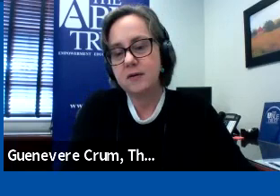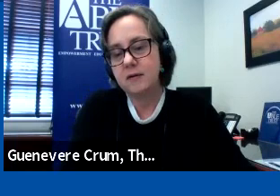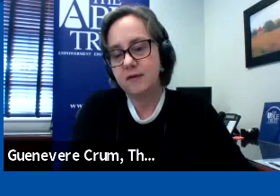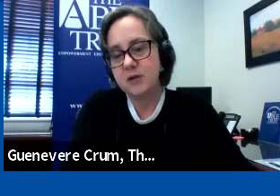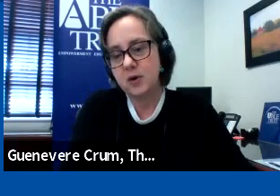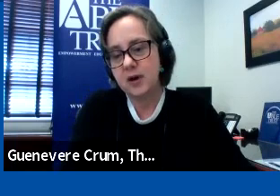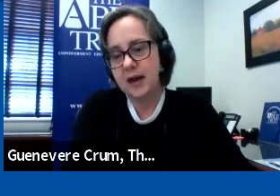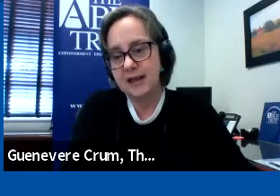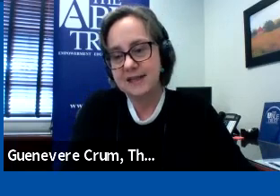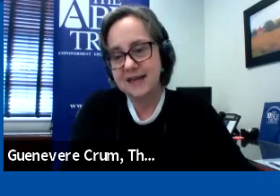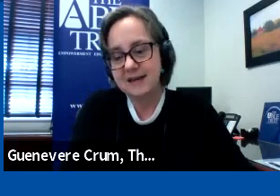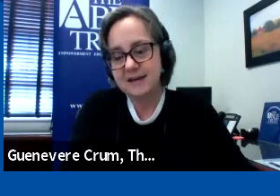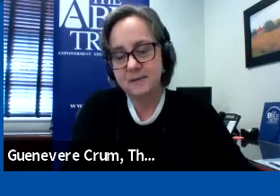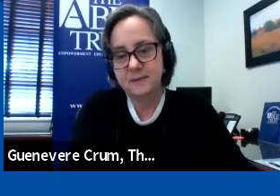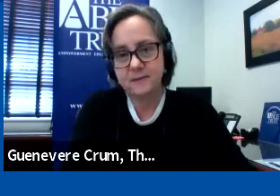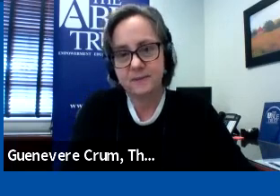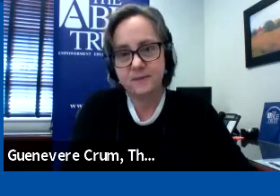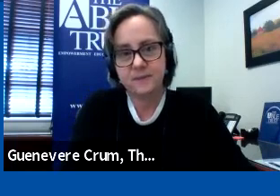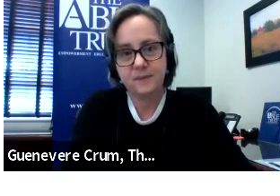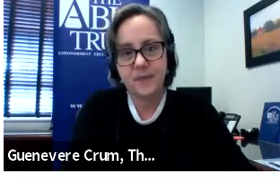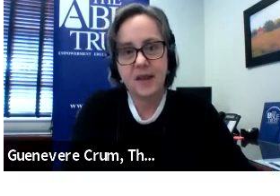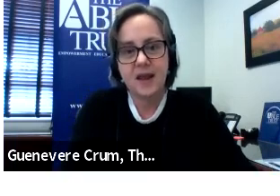us on Twitter, Facebook, and LinkedIn.